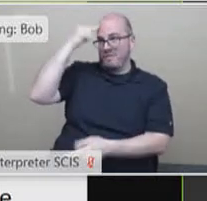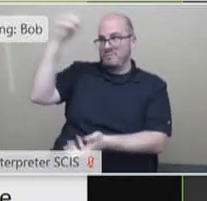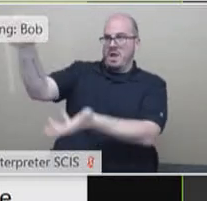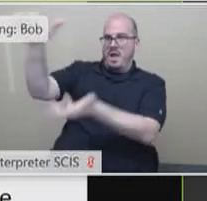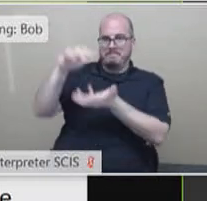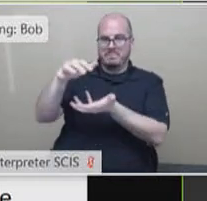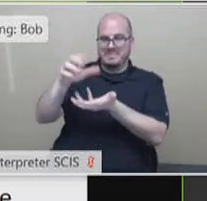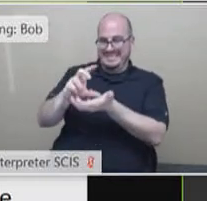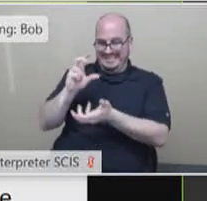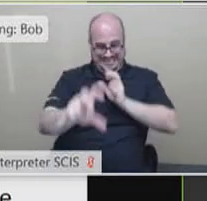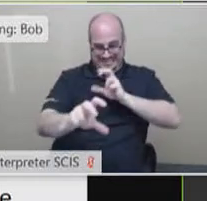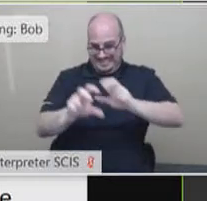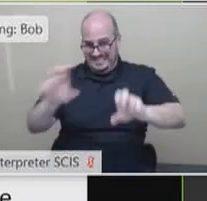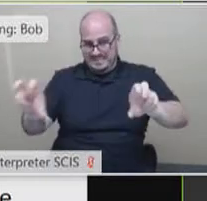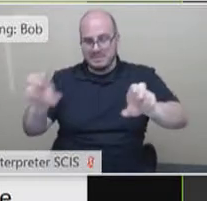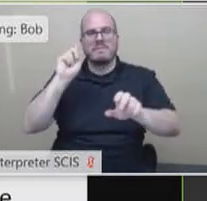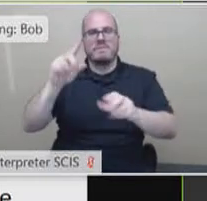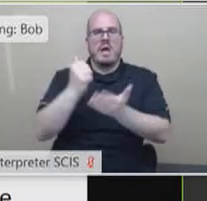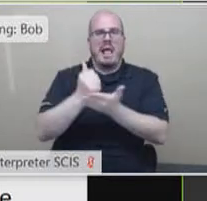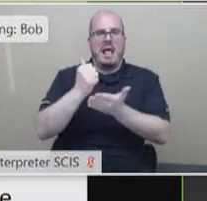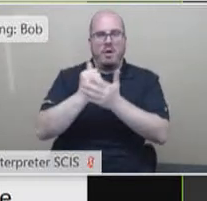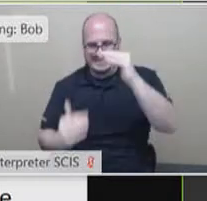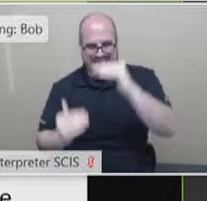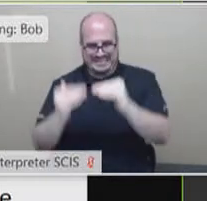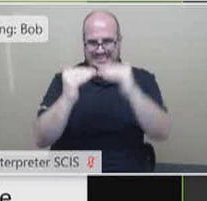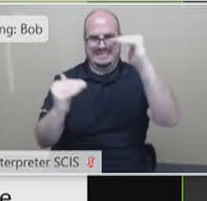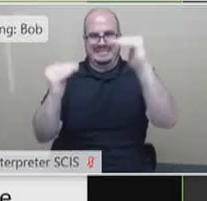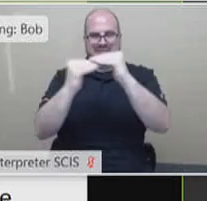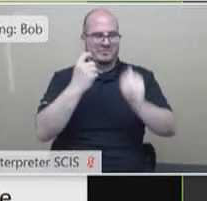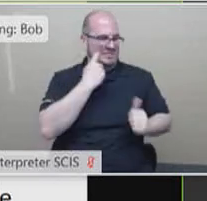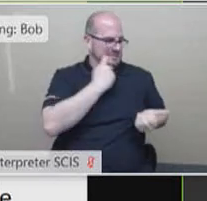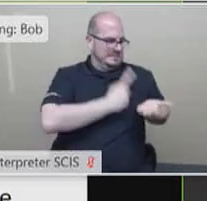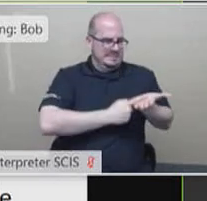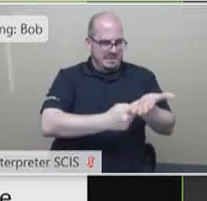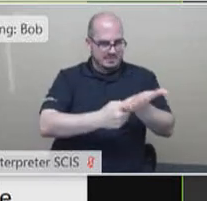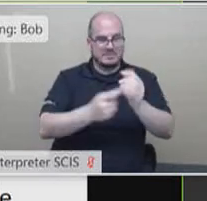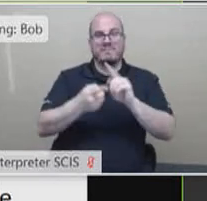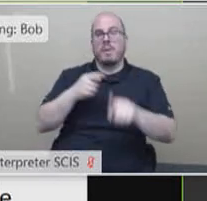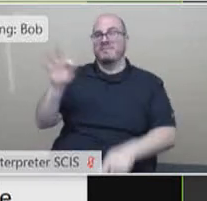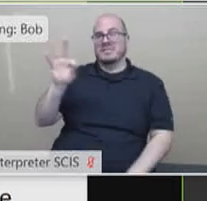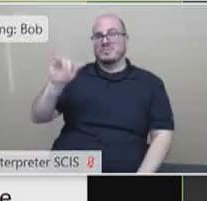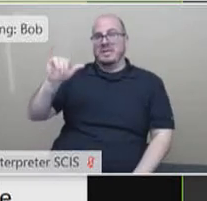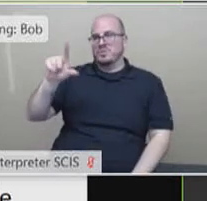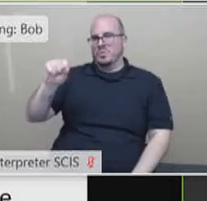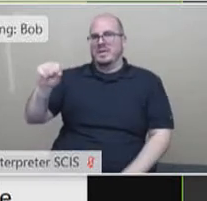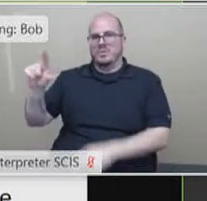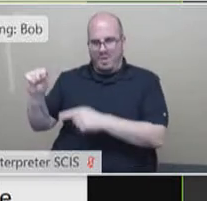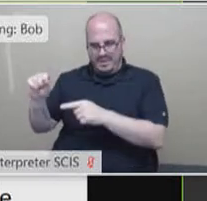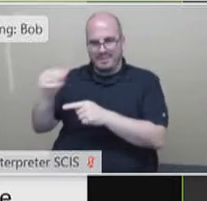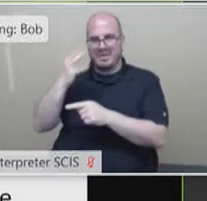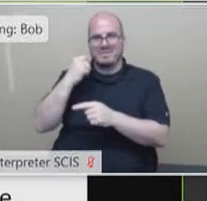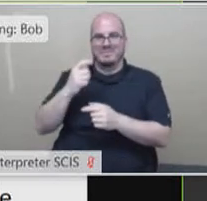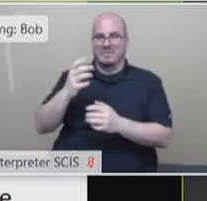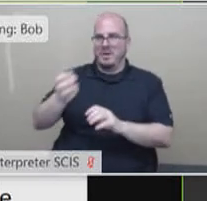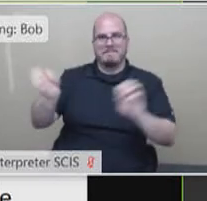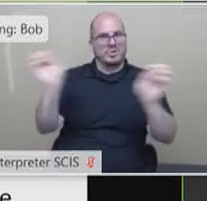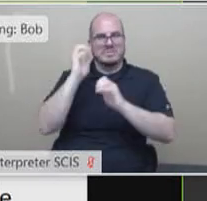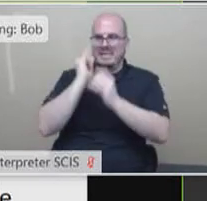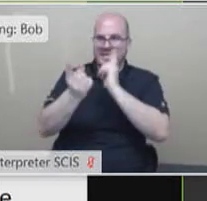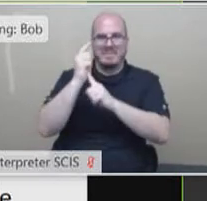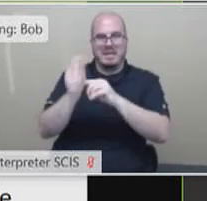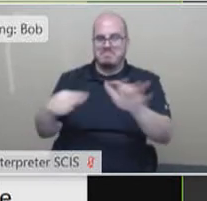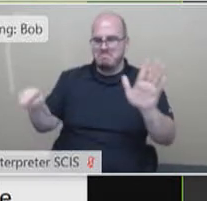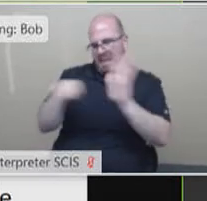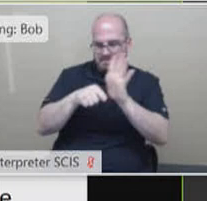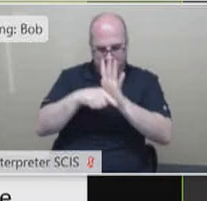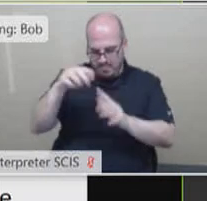to make the city whole for the things we just talked about in fiscal 20, where we've had additional emergency expenses and just a rapid decline